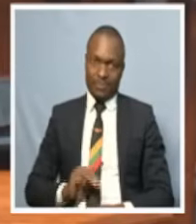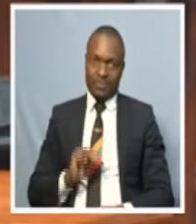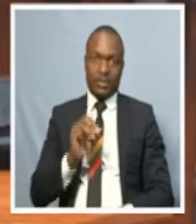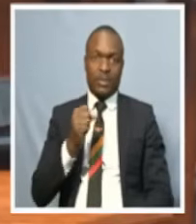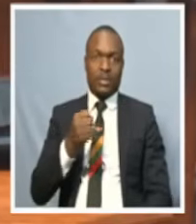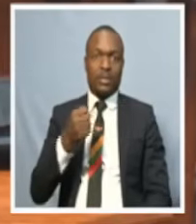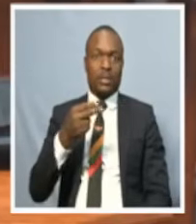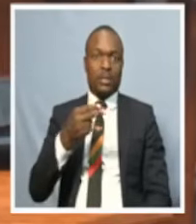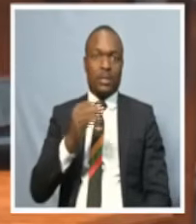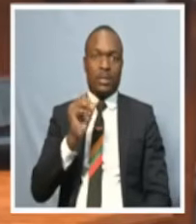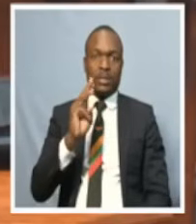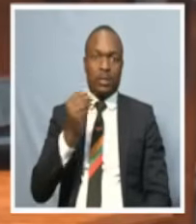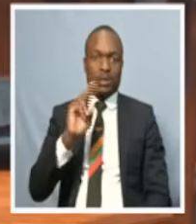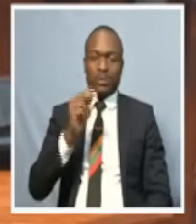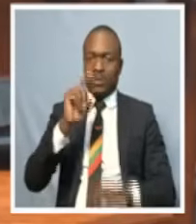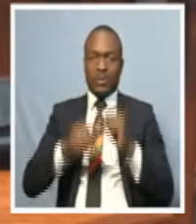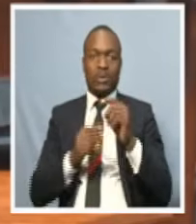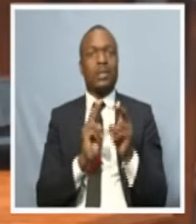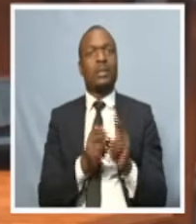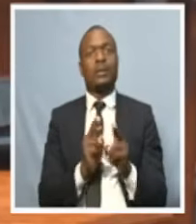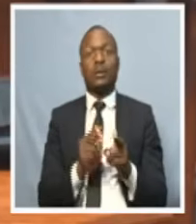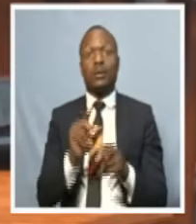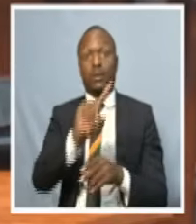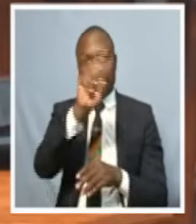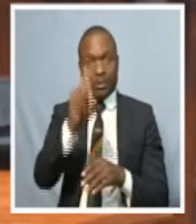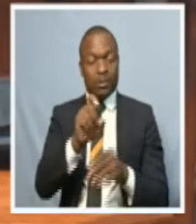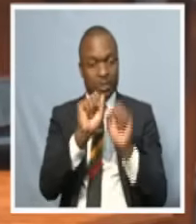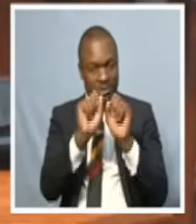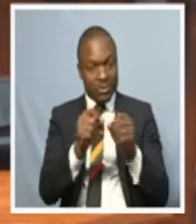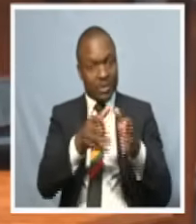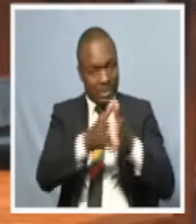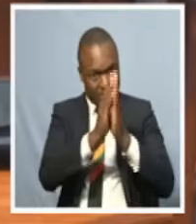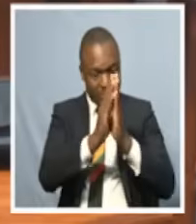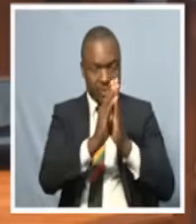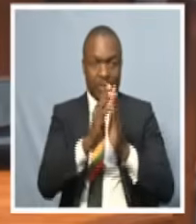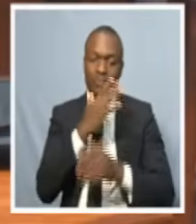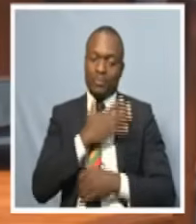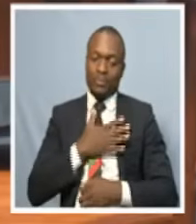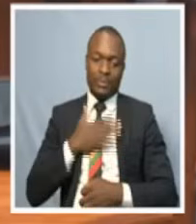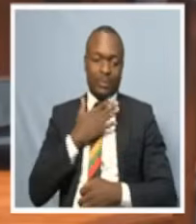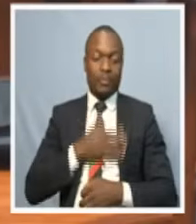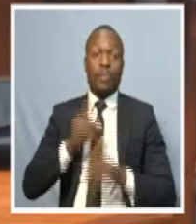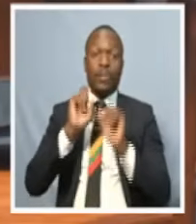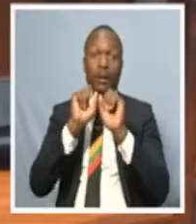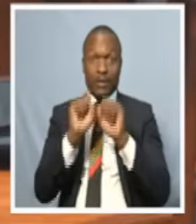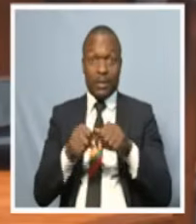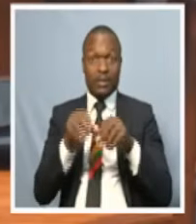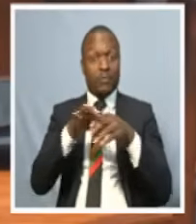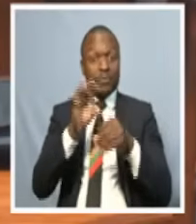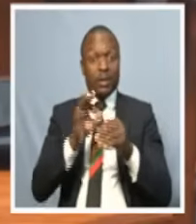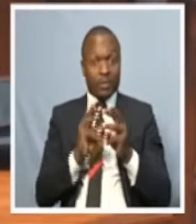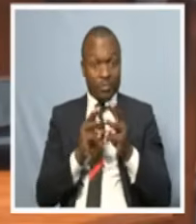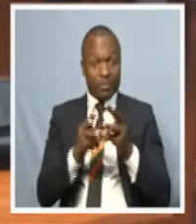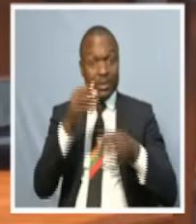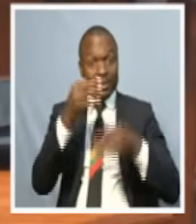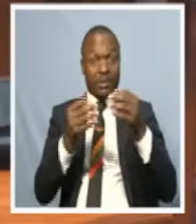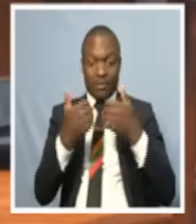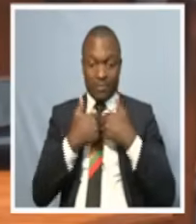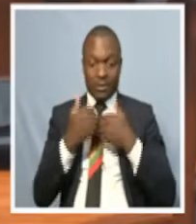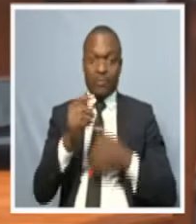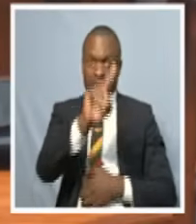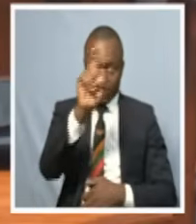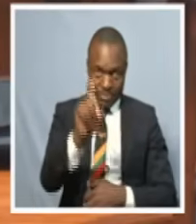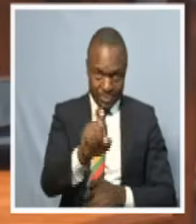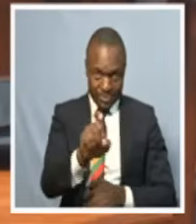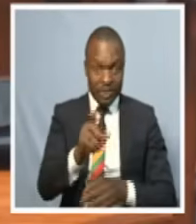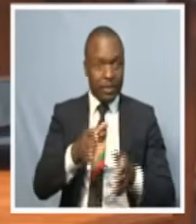cannot respond to the question. You can only ask. So please, can you find a way, if you've got a